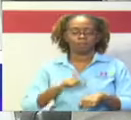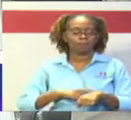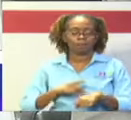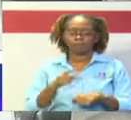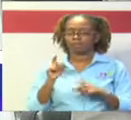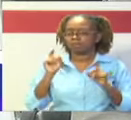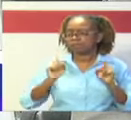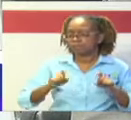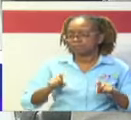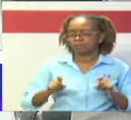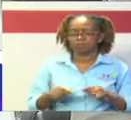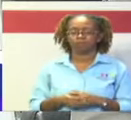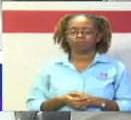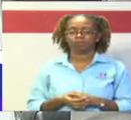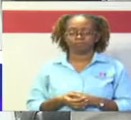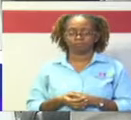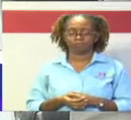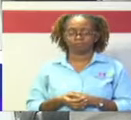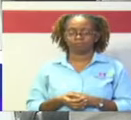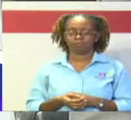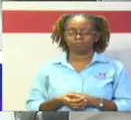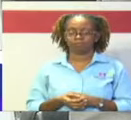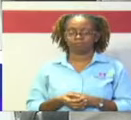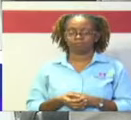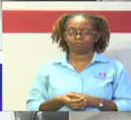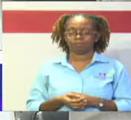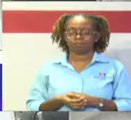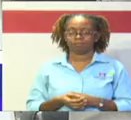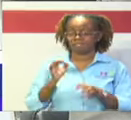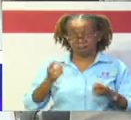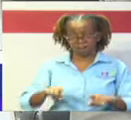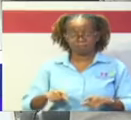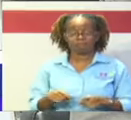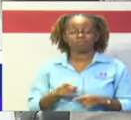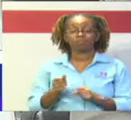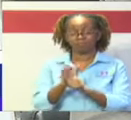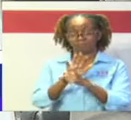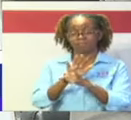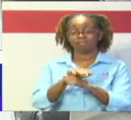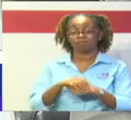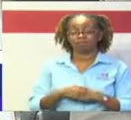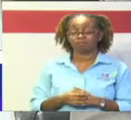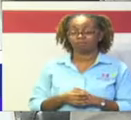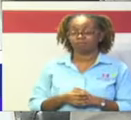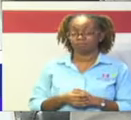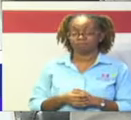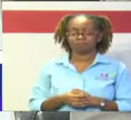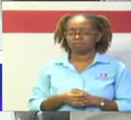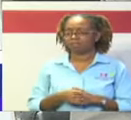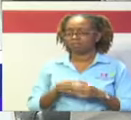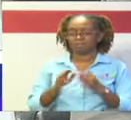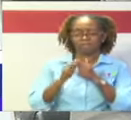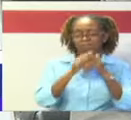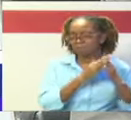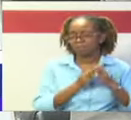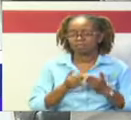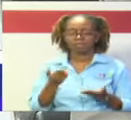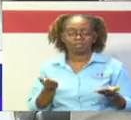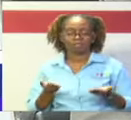have an identification of a case of COVID, the community, or whether it is in a returning